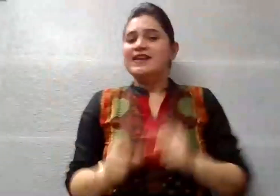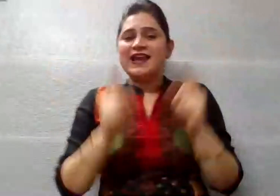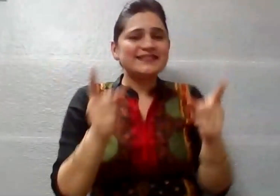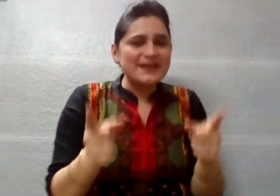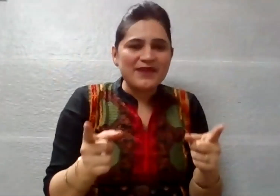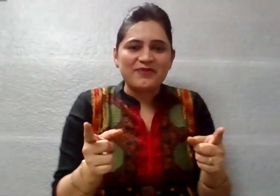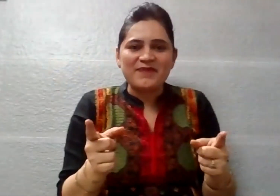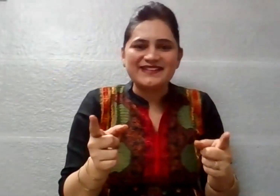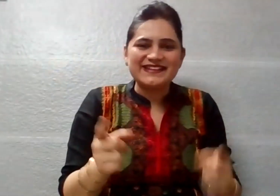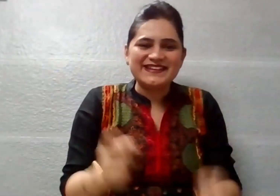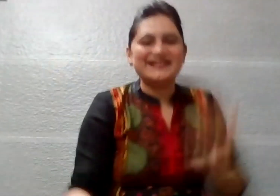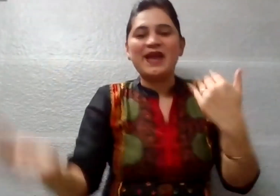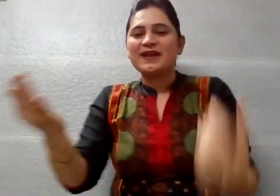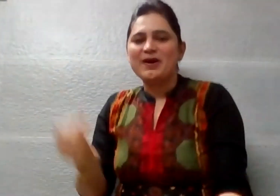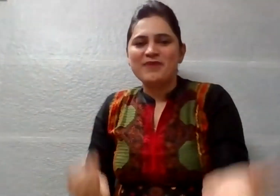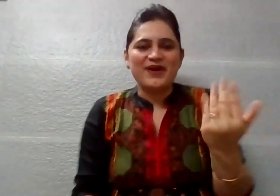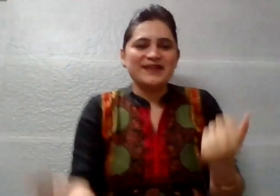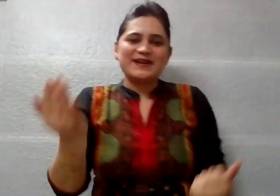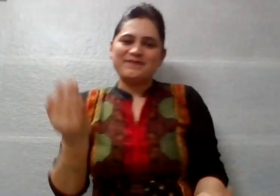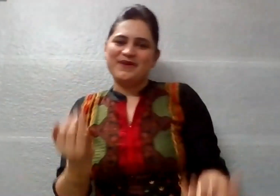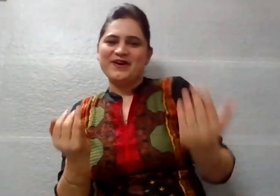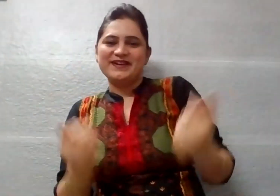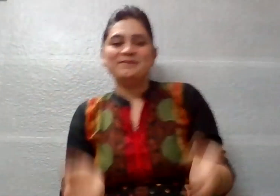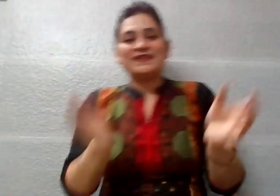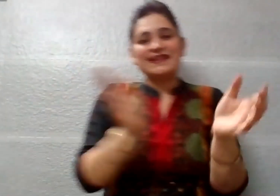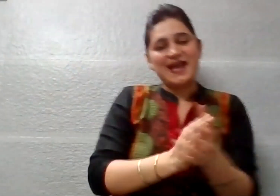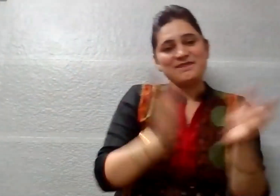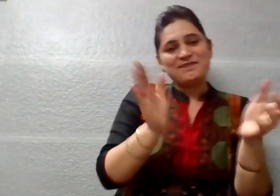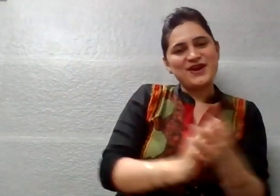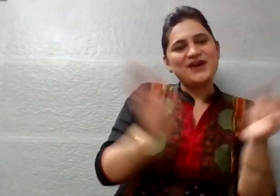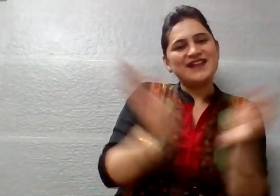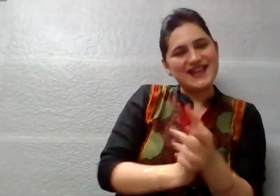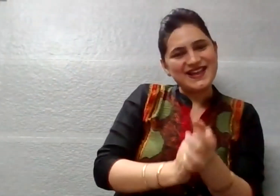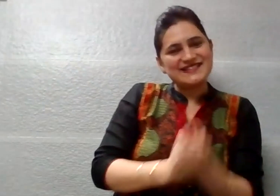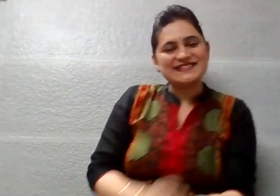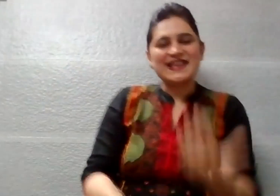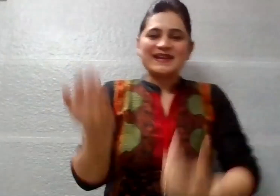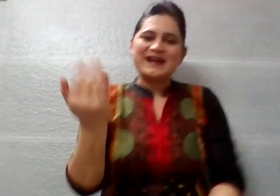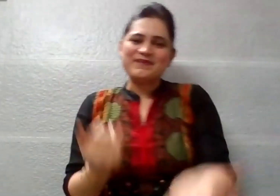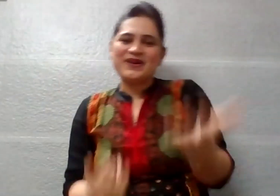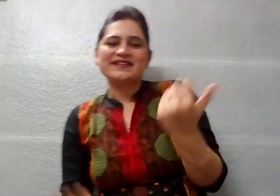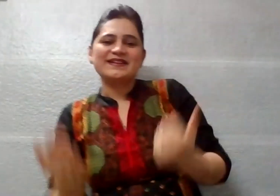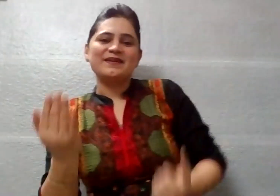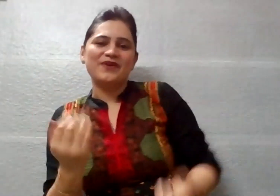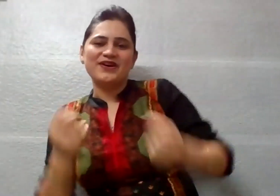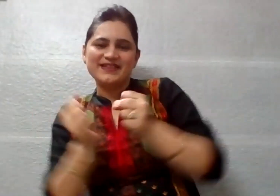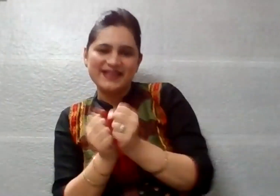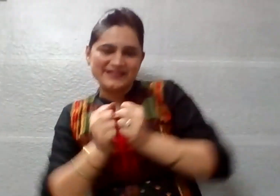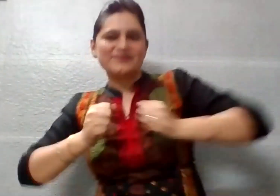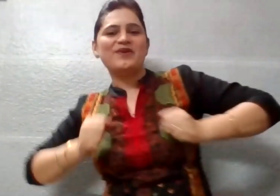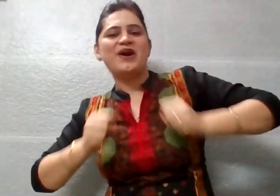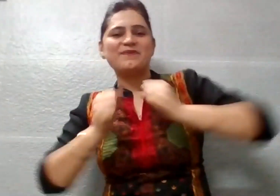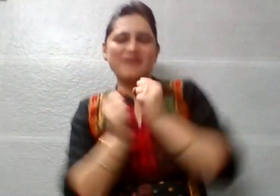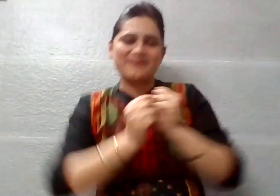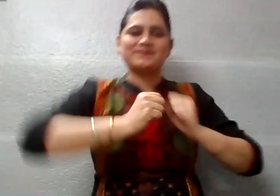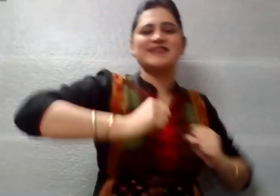Last one everybody! Come on, come on, clap your hands. Come on, come on,